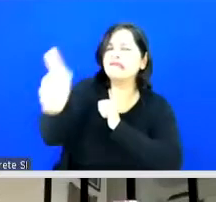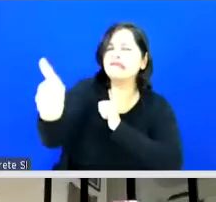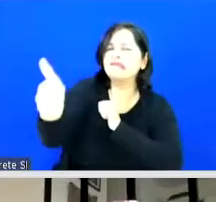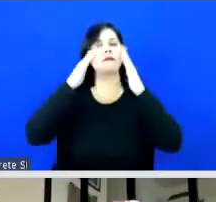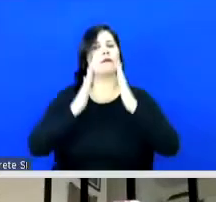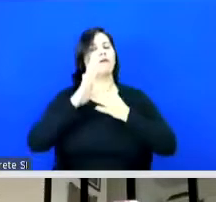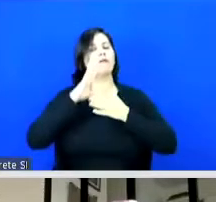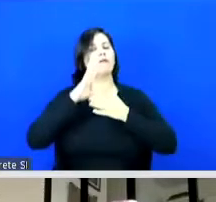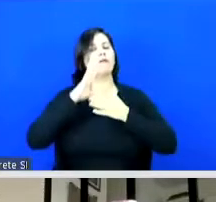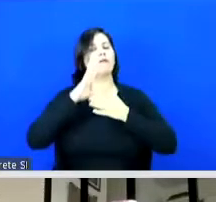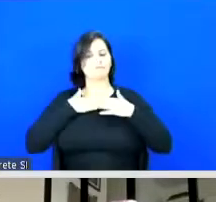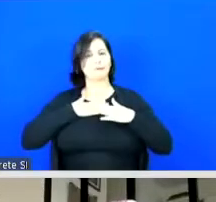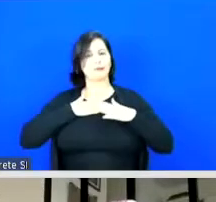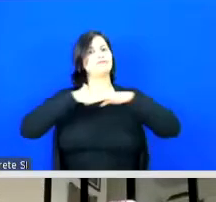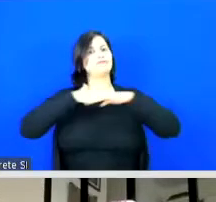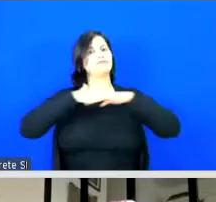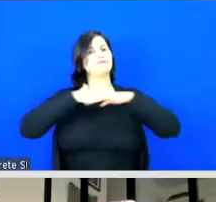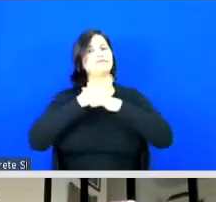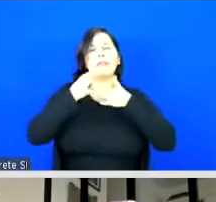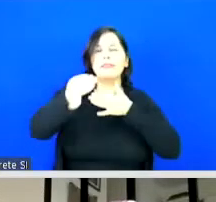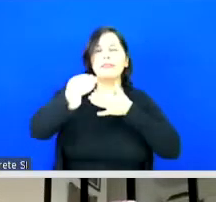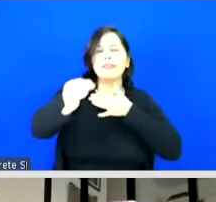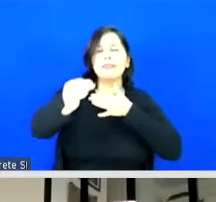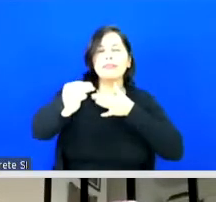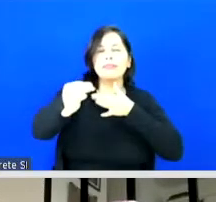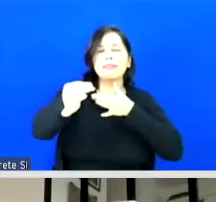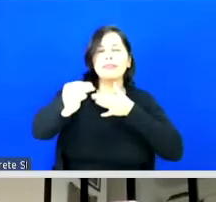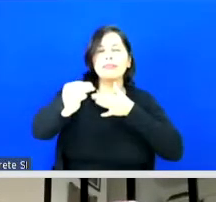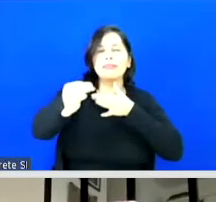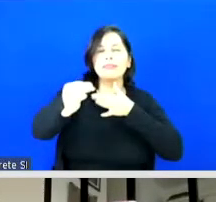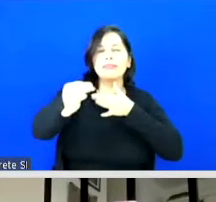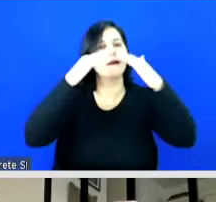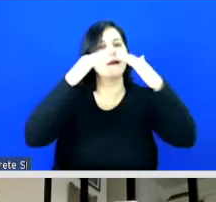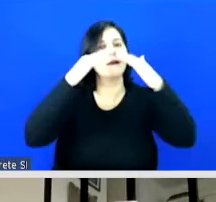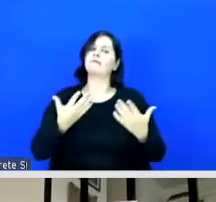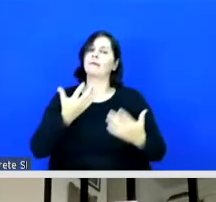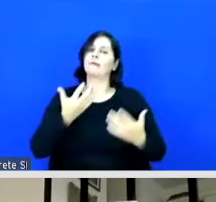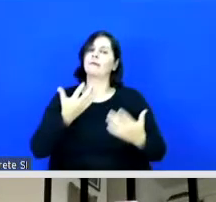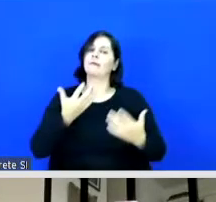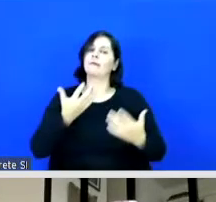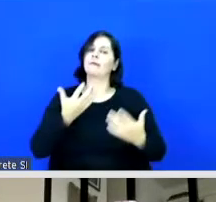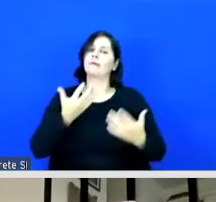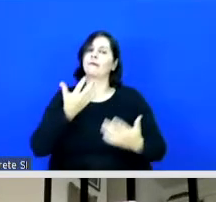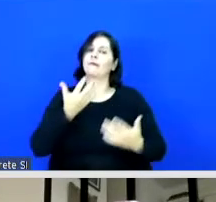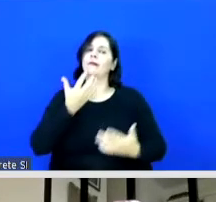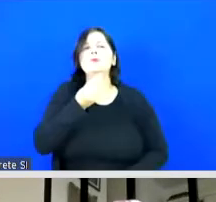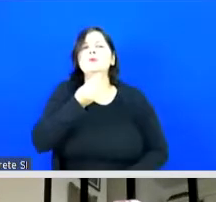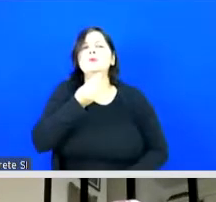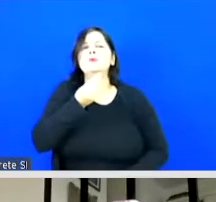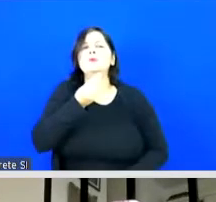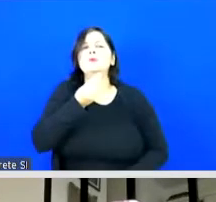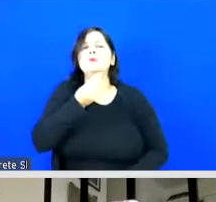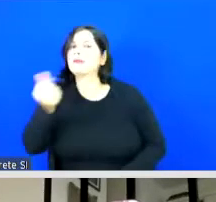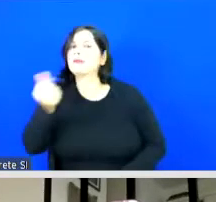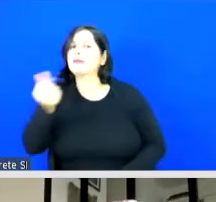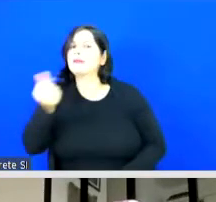with the climate change right away, as she has already explained. Access to water, fuel woods, grazing areas brings